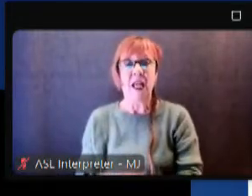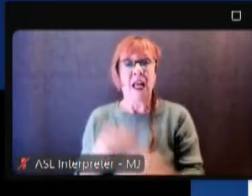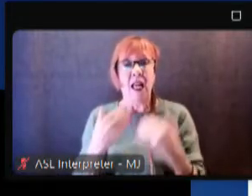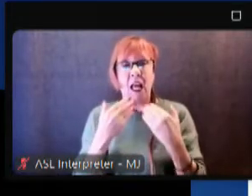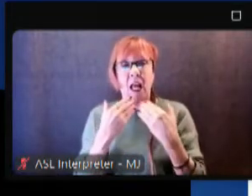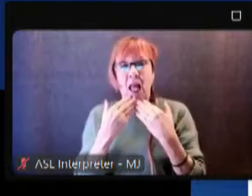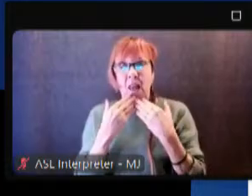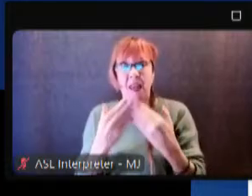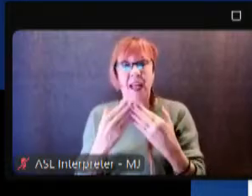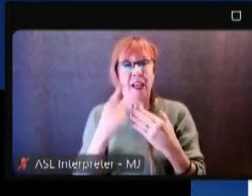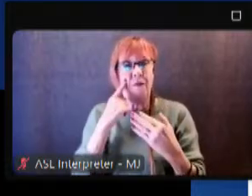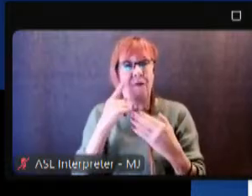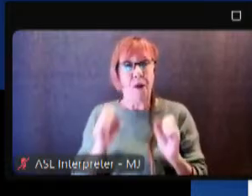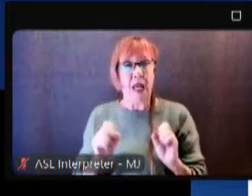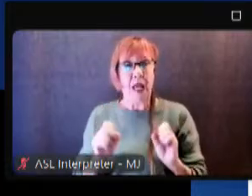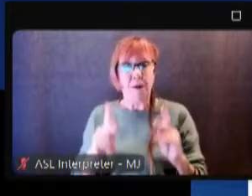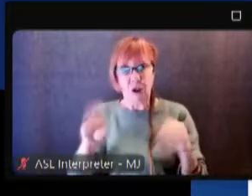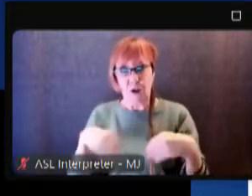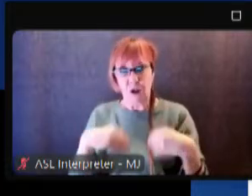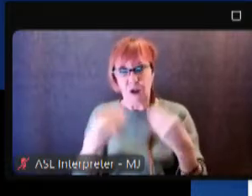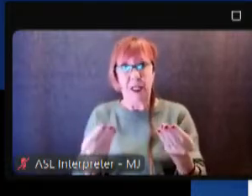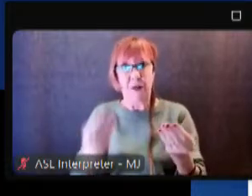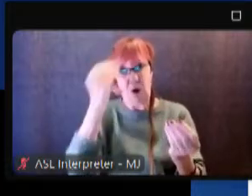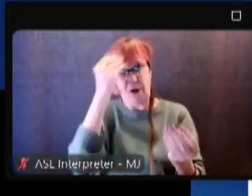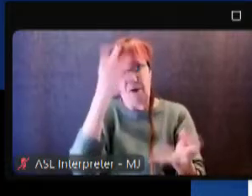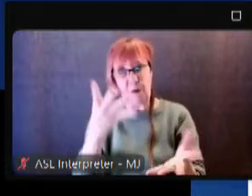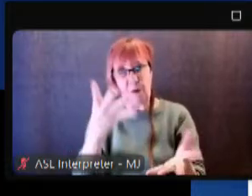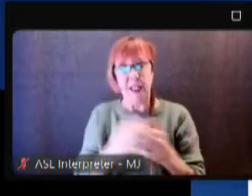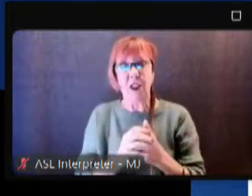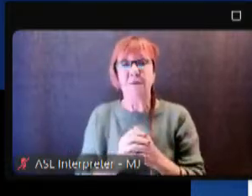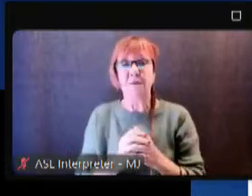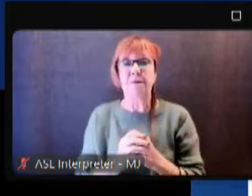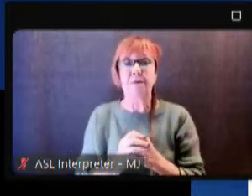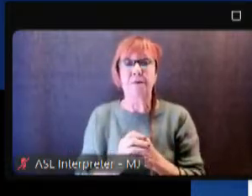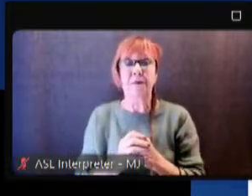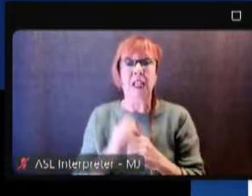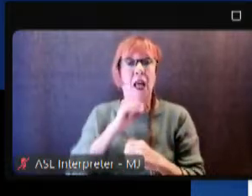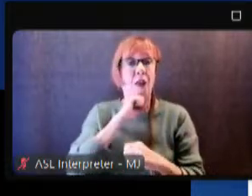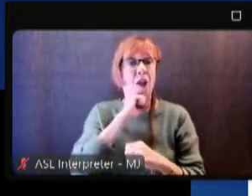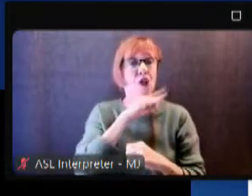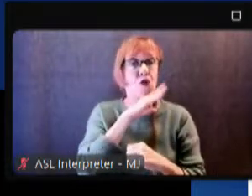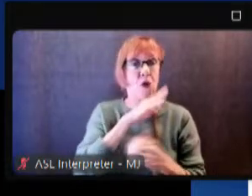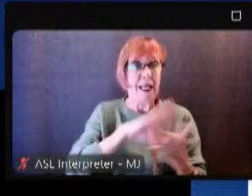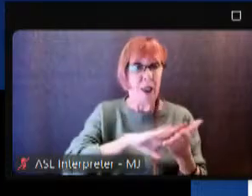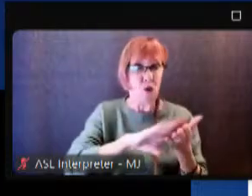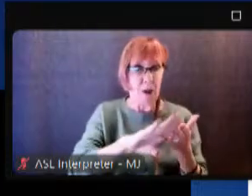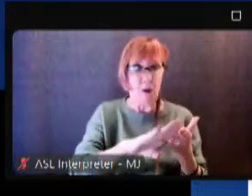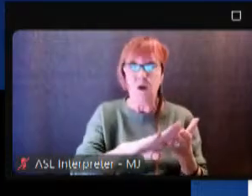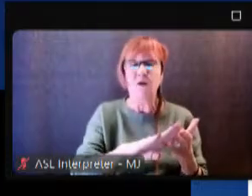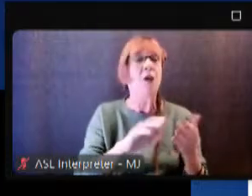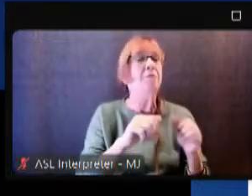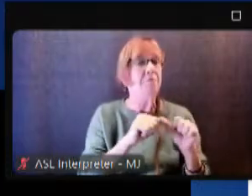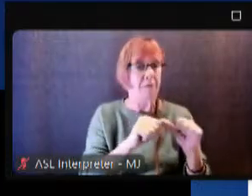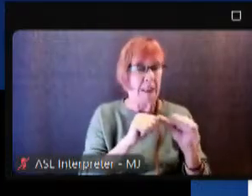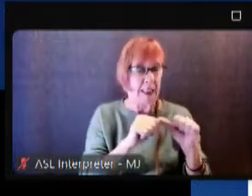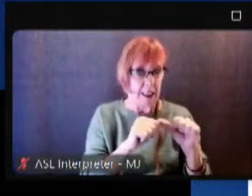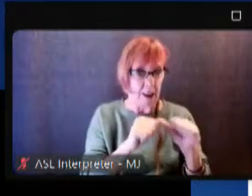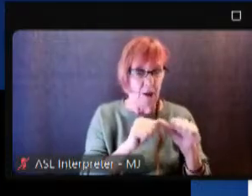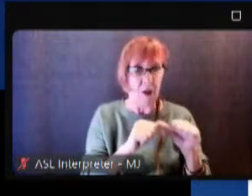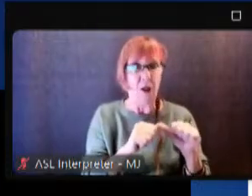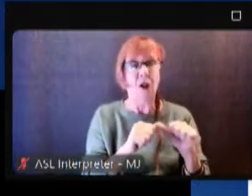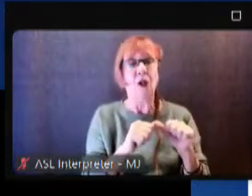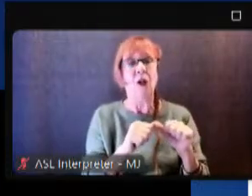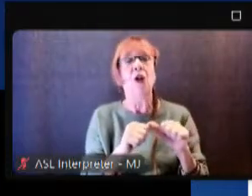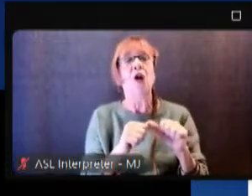provide an update on our rebuilding progress in Altadena. As debris removal efforts are ongoing, we know that more homeowners are beginning to